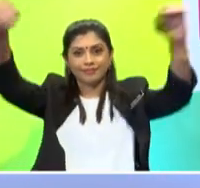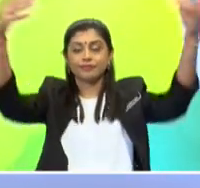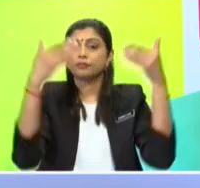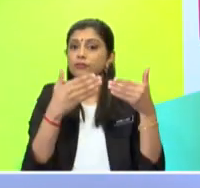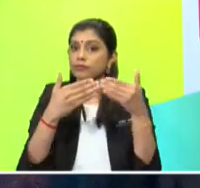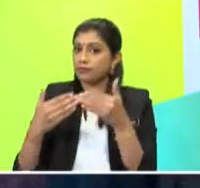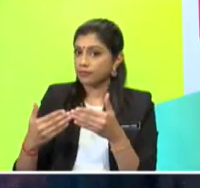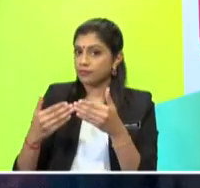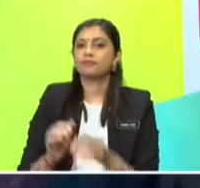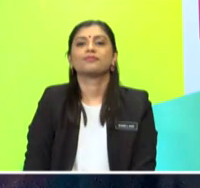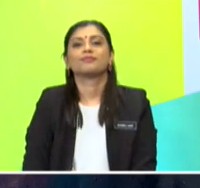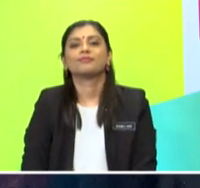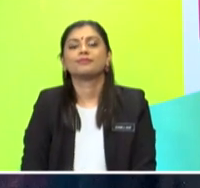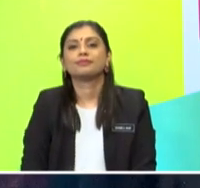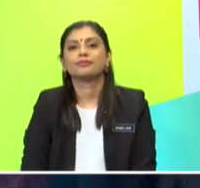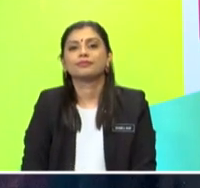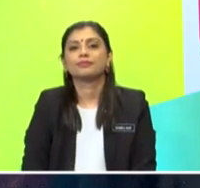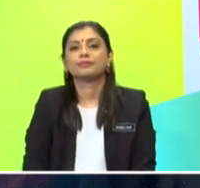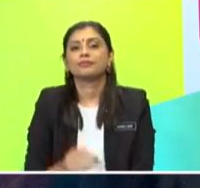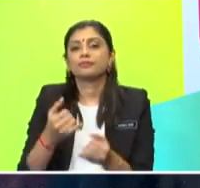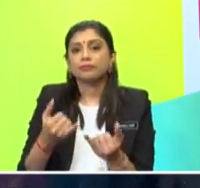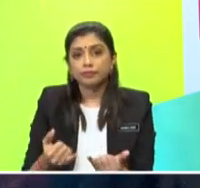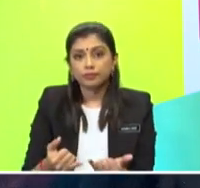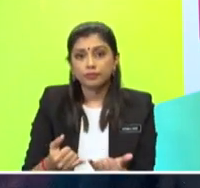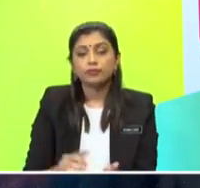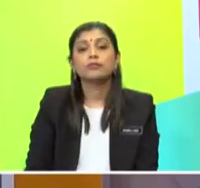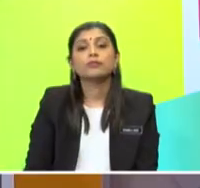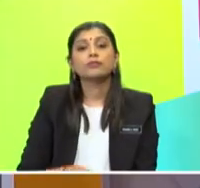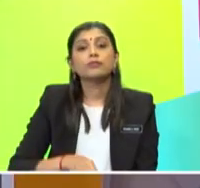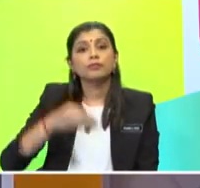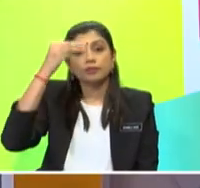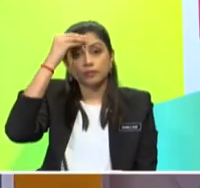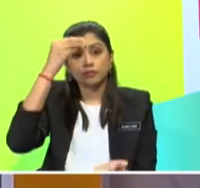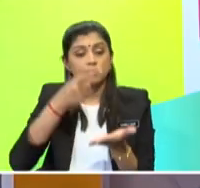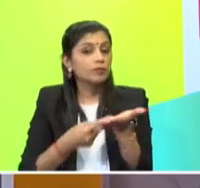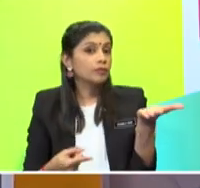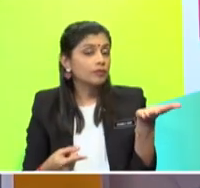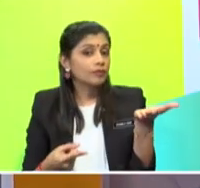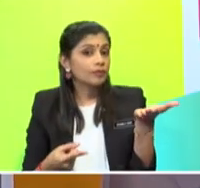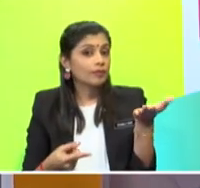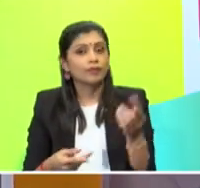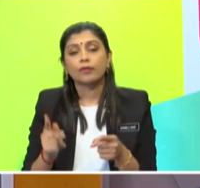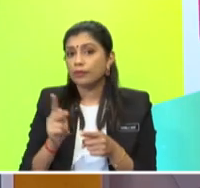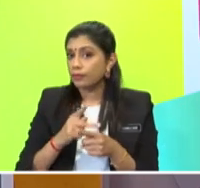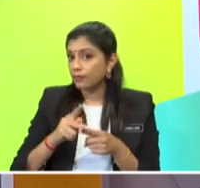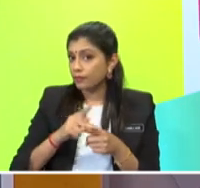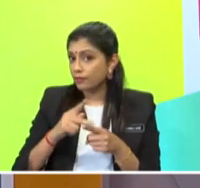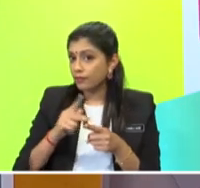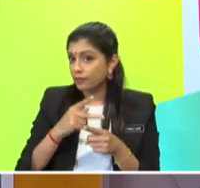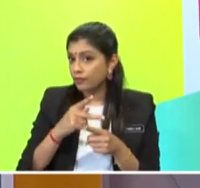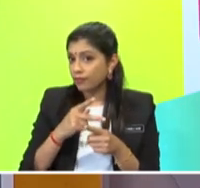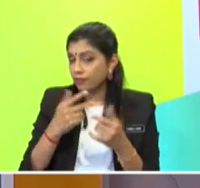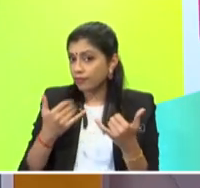Yes, Sean. All right. Now, for the next segment, we are going to have practices. And this is where we are going to see our friends